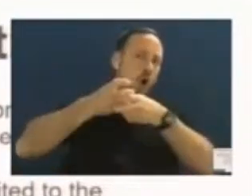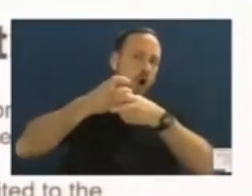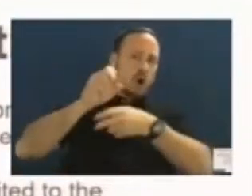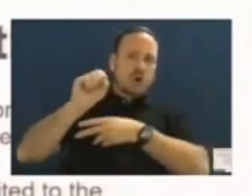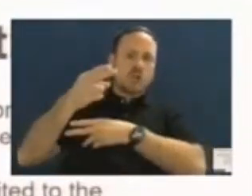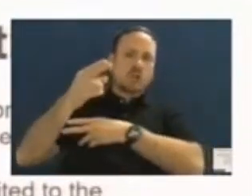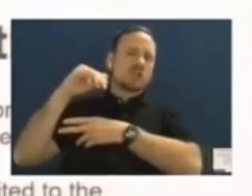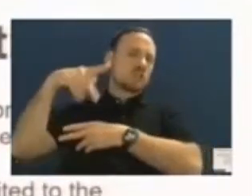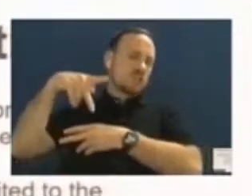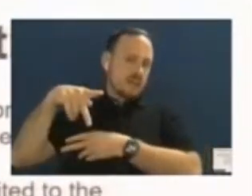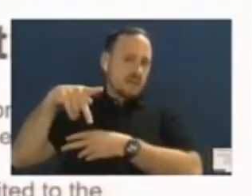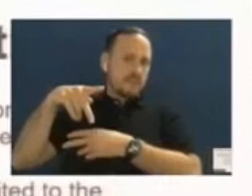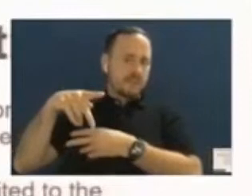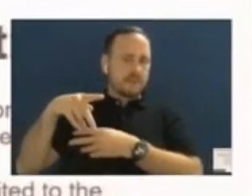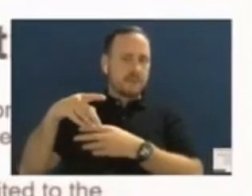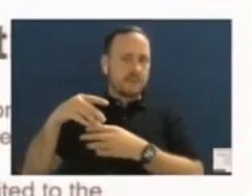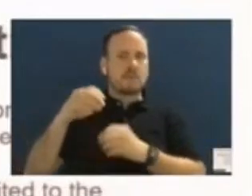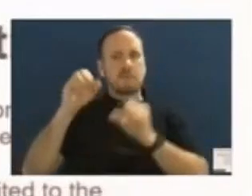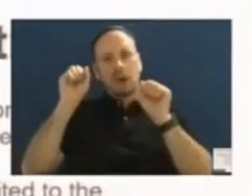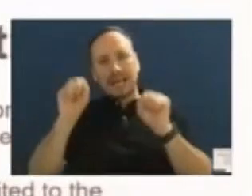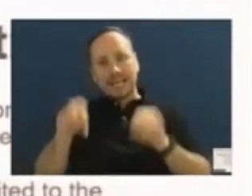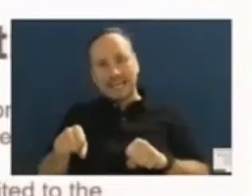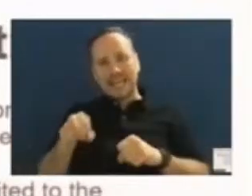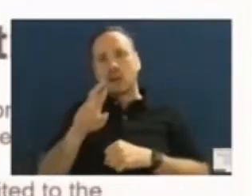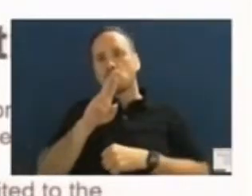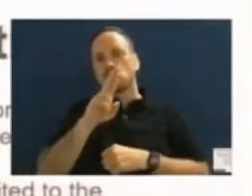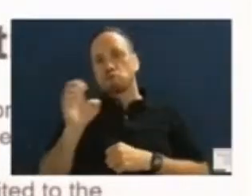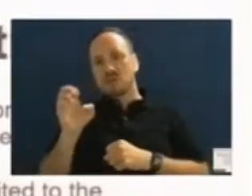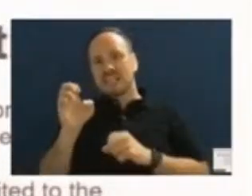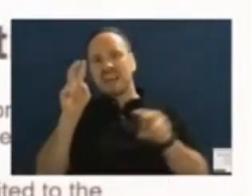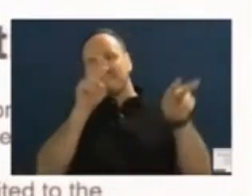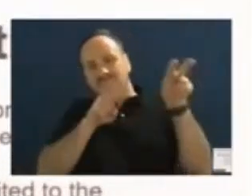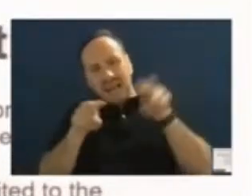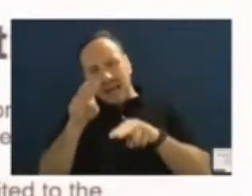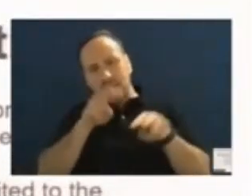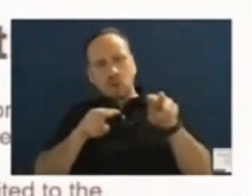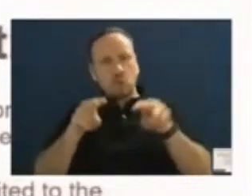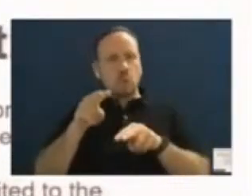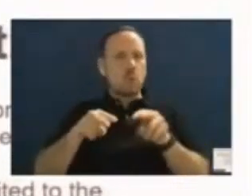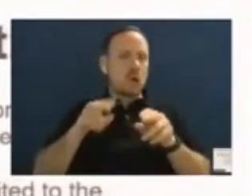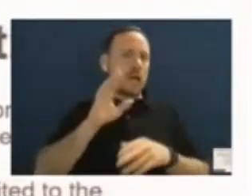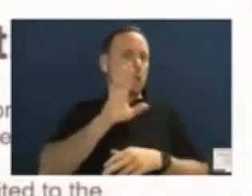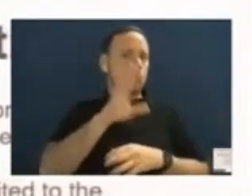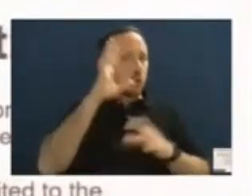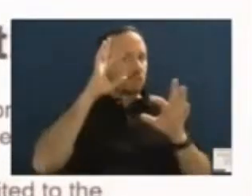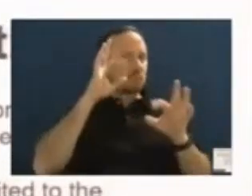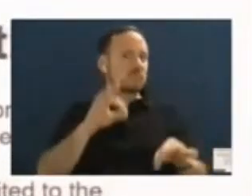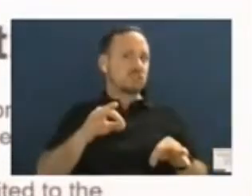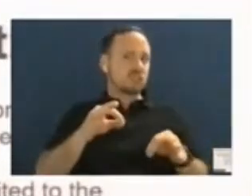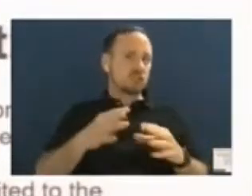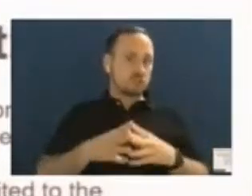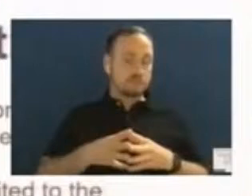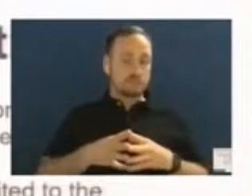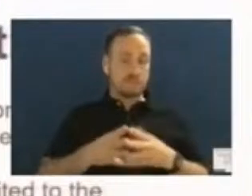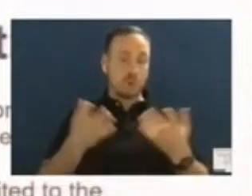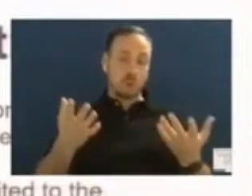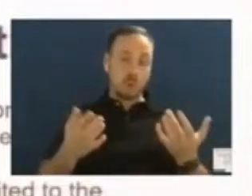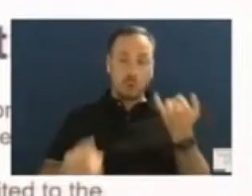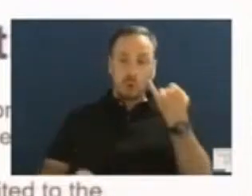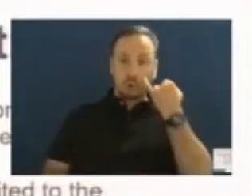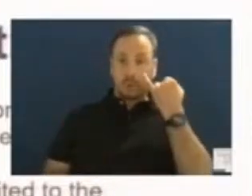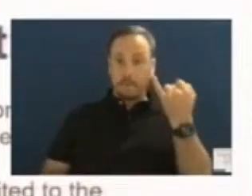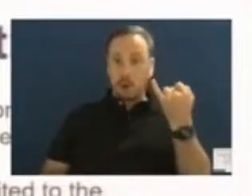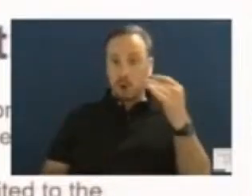that we can reevaluate their current decision for the first semester right now. That means if a child or a member of the